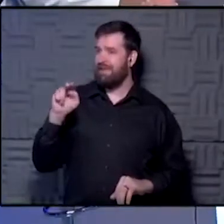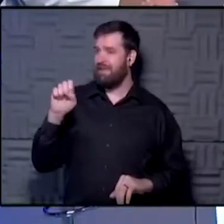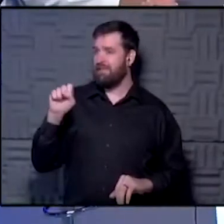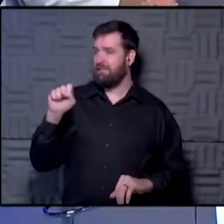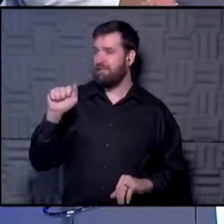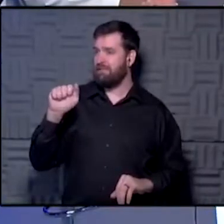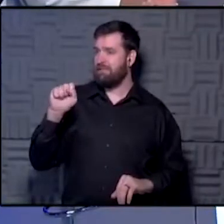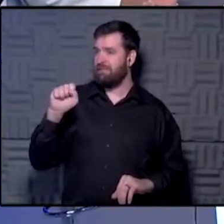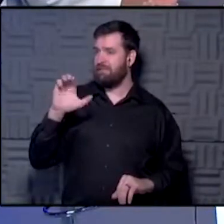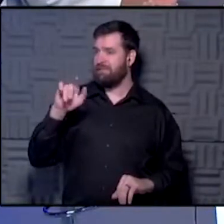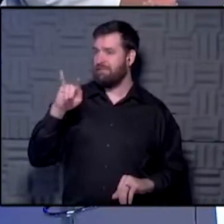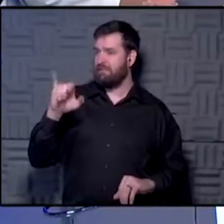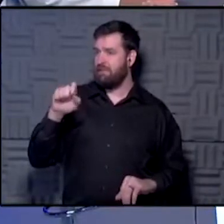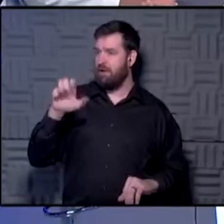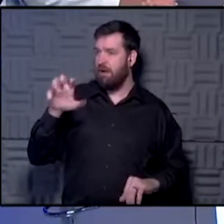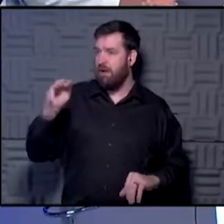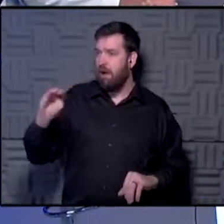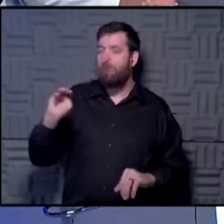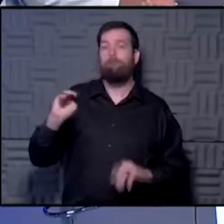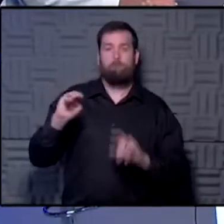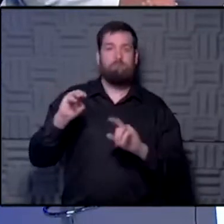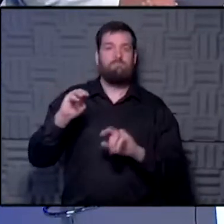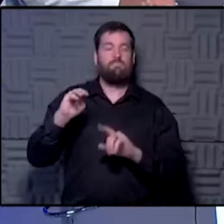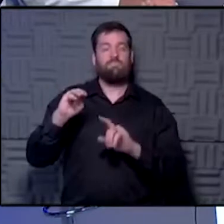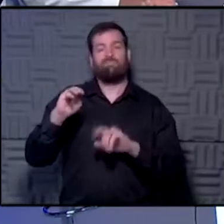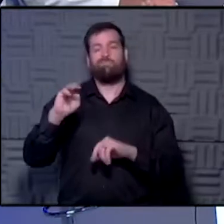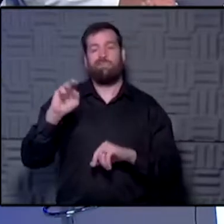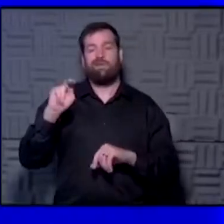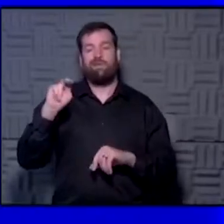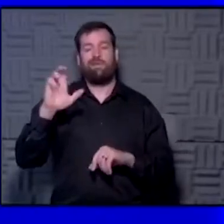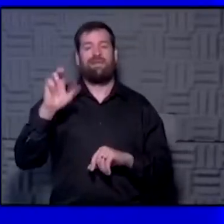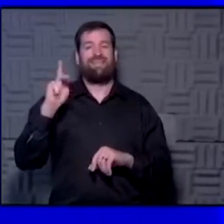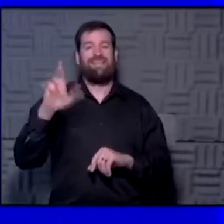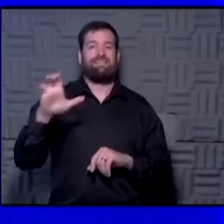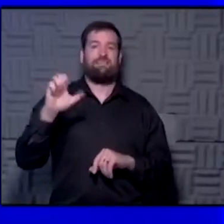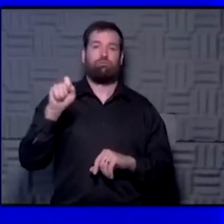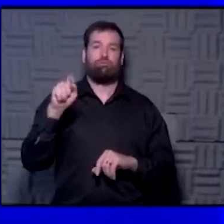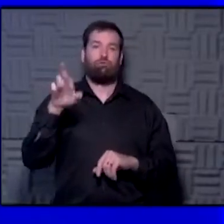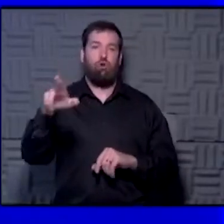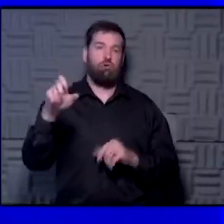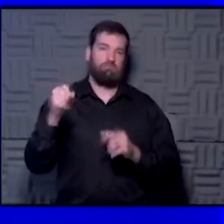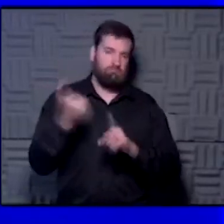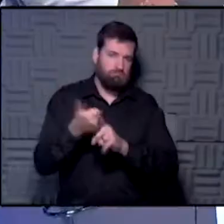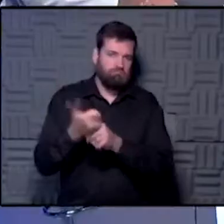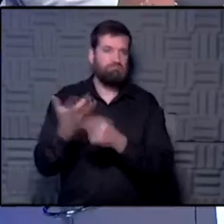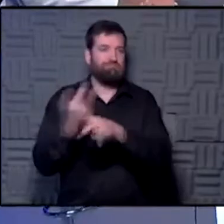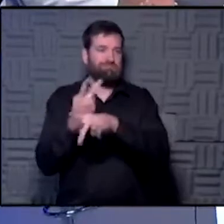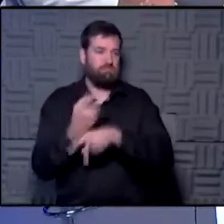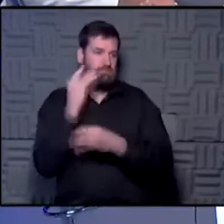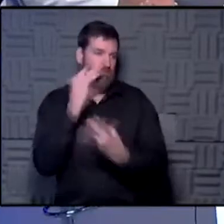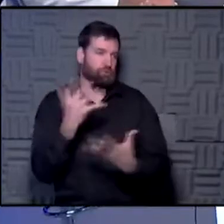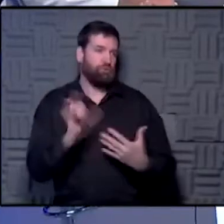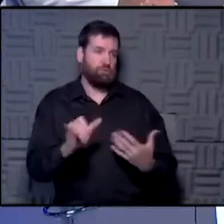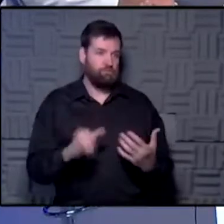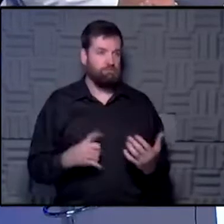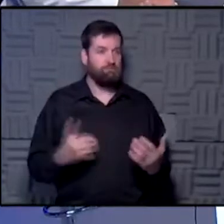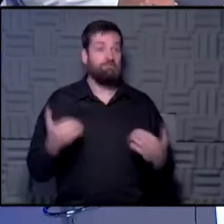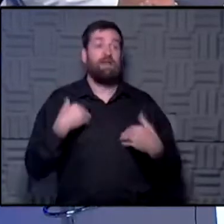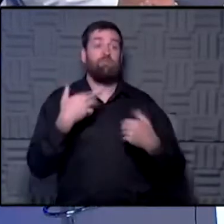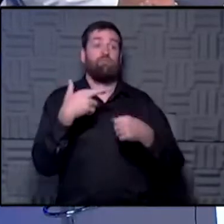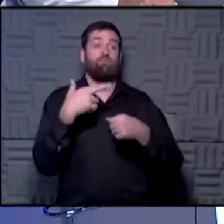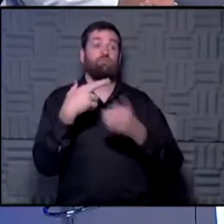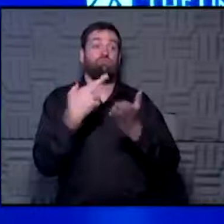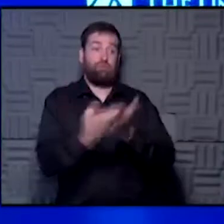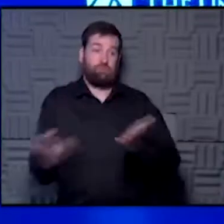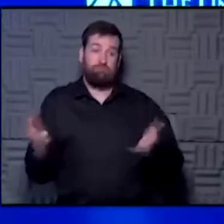a coronavirus section which they aggregate from the Core 4 and things of that nature. Right. So, you know, you got resources in the